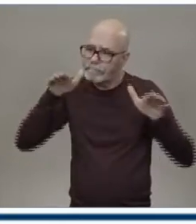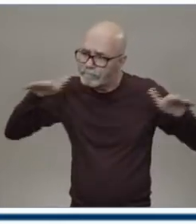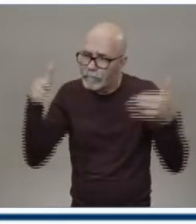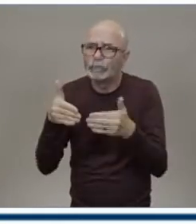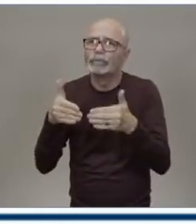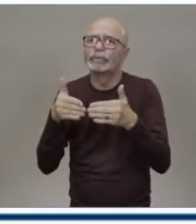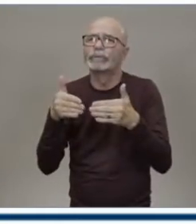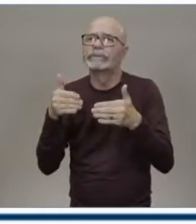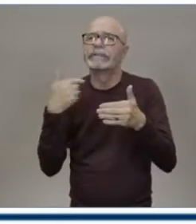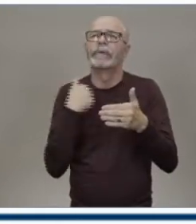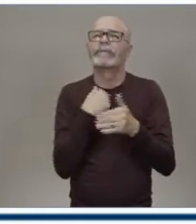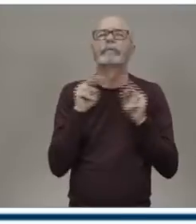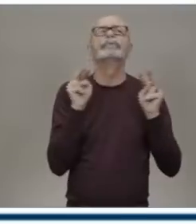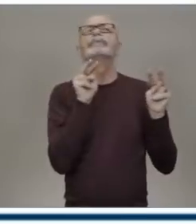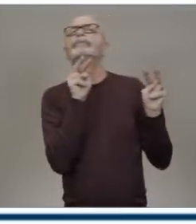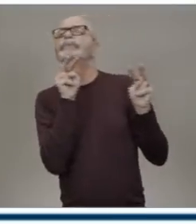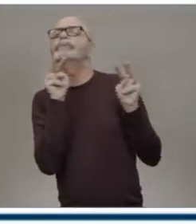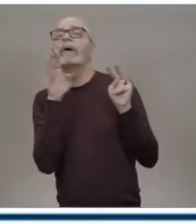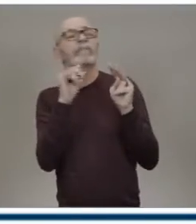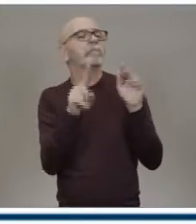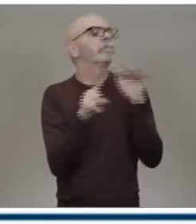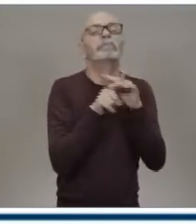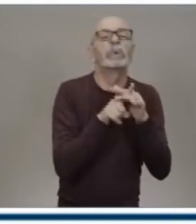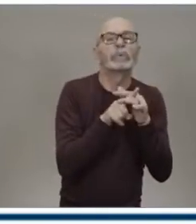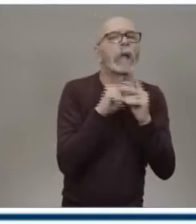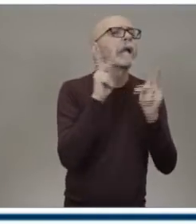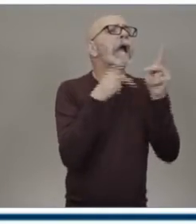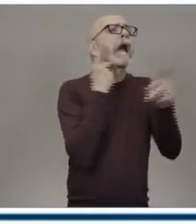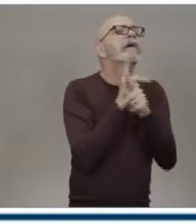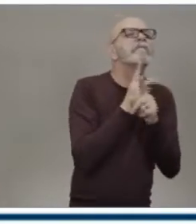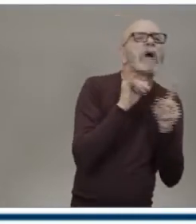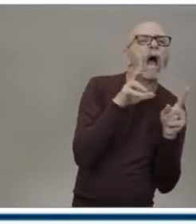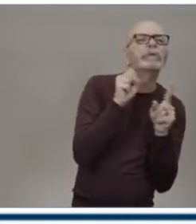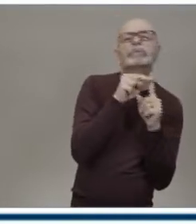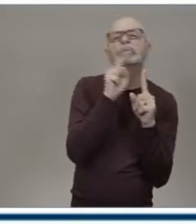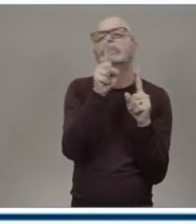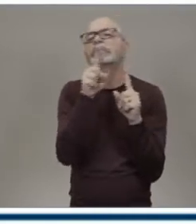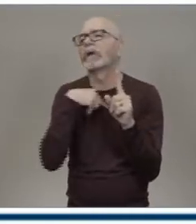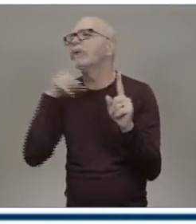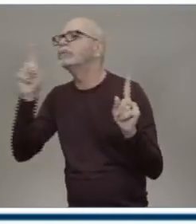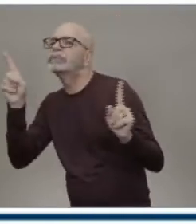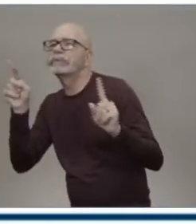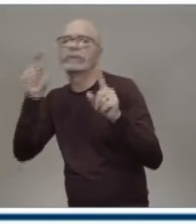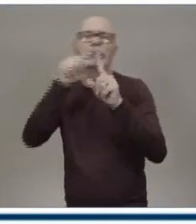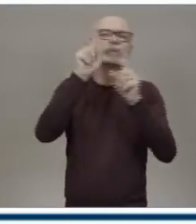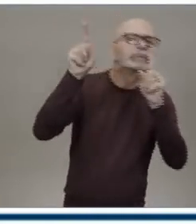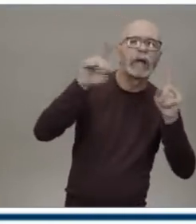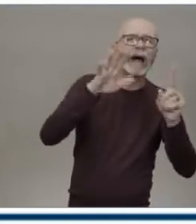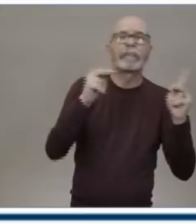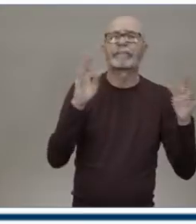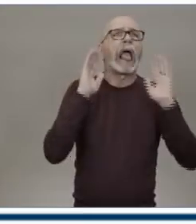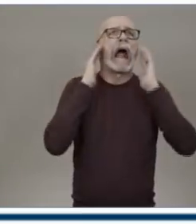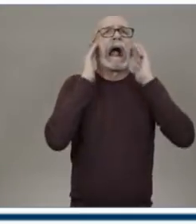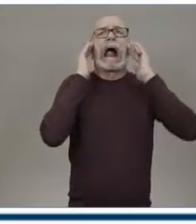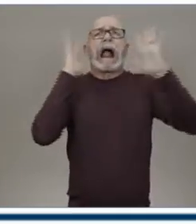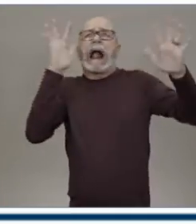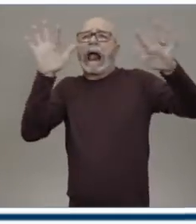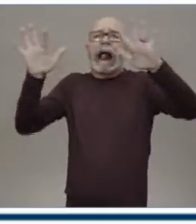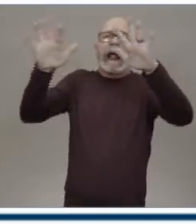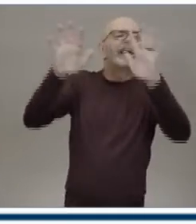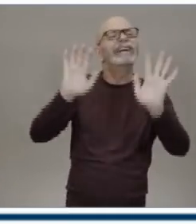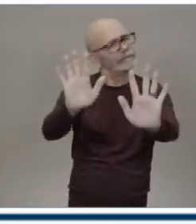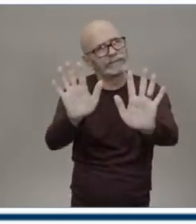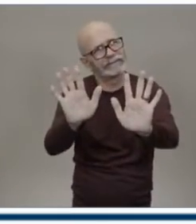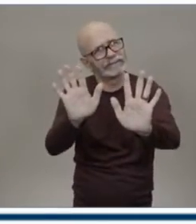to the variants, we can't let that distract us from what we need to focus on to minimize the spread of